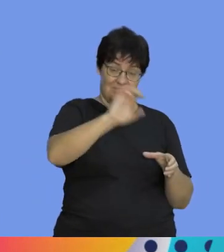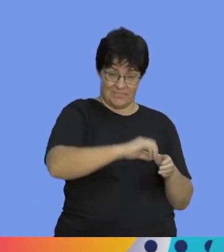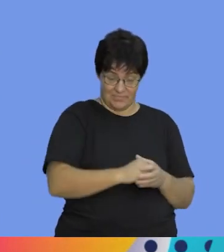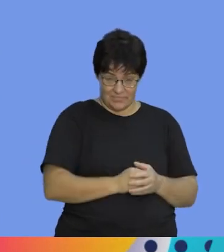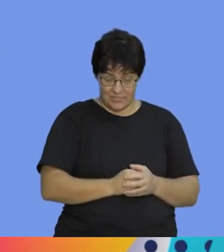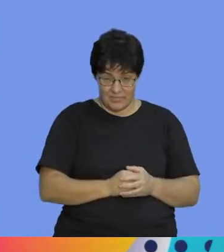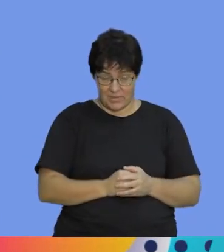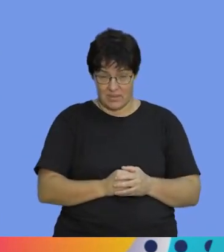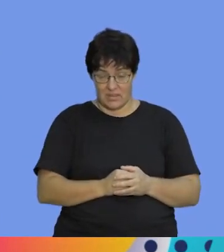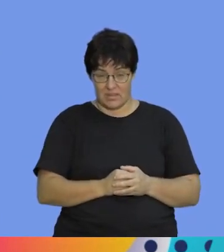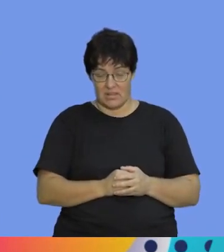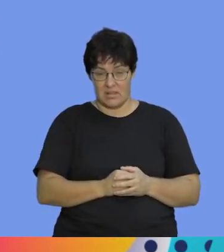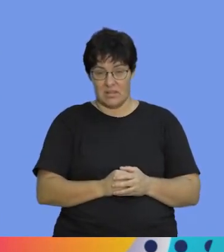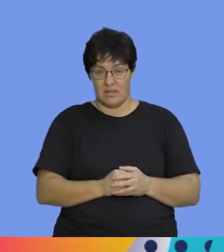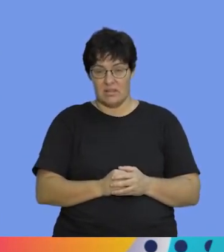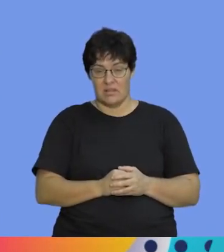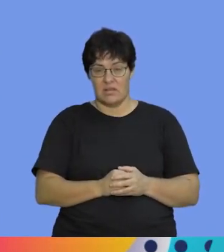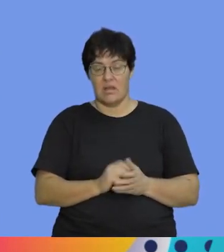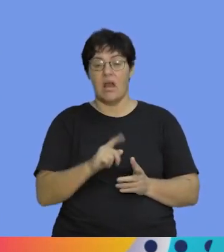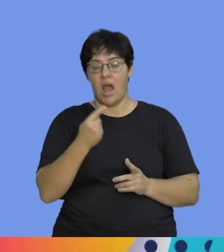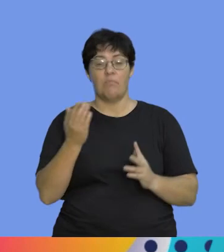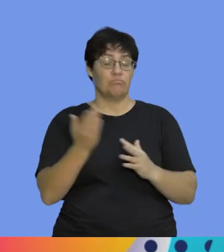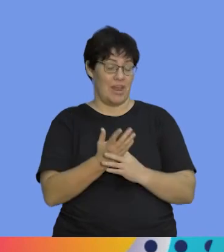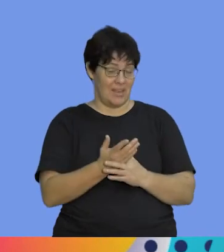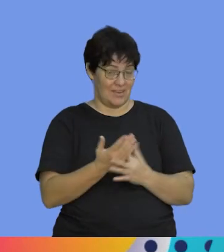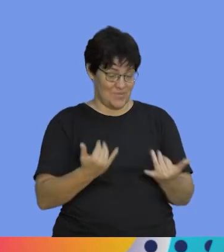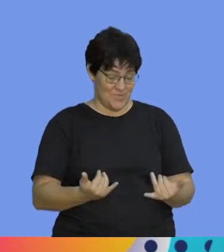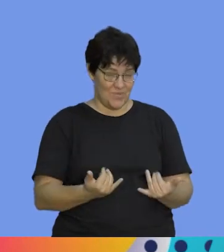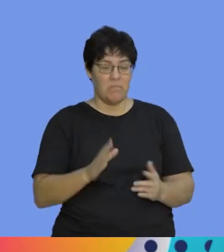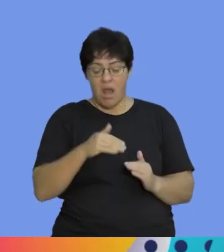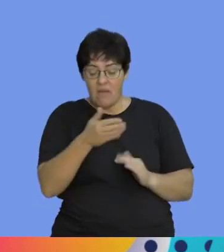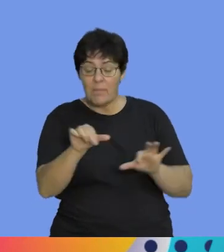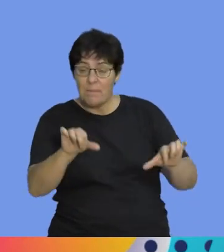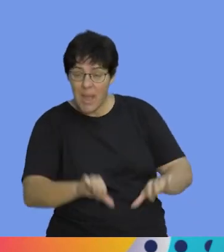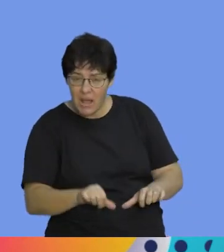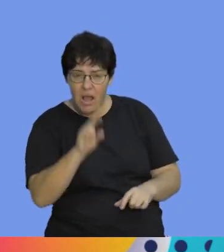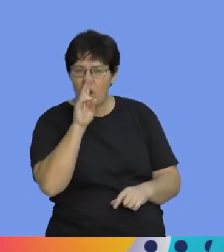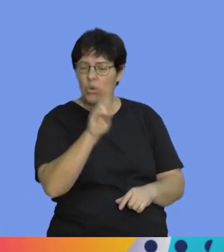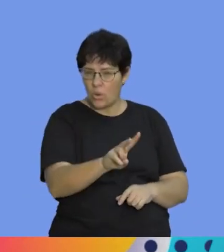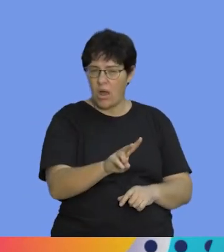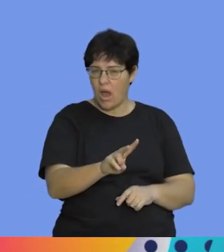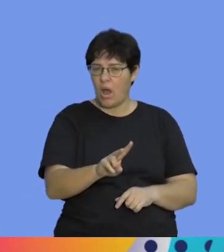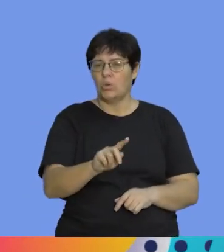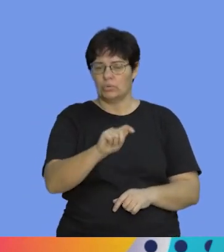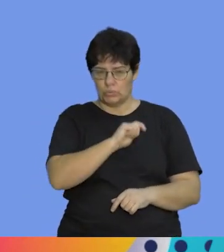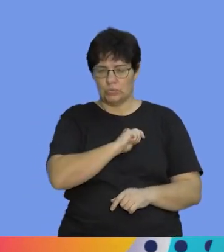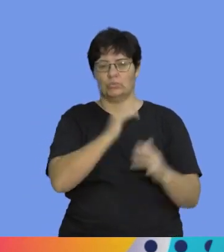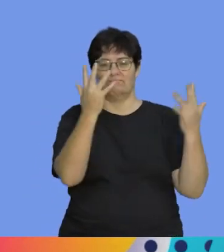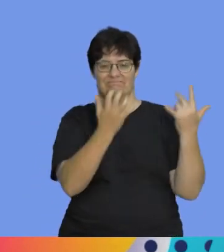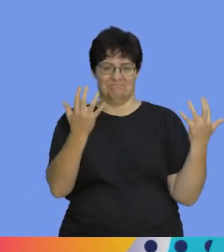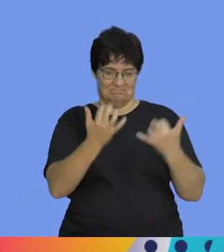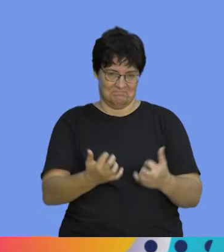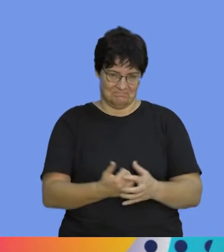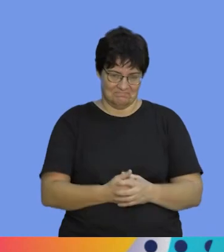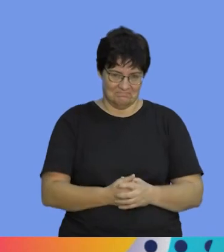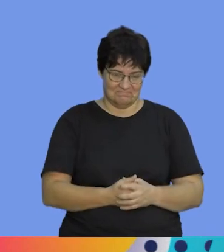solution. Now, after the short break, we'll try and look at a situation which involves the actual stoichiometric calculations. Let's take